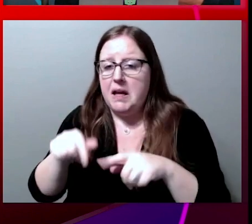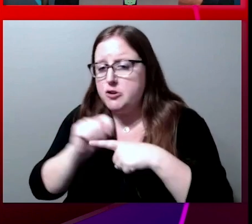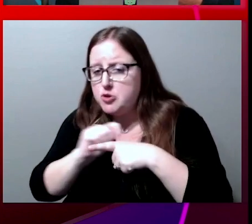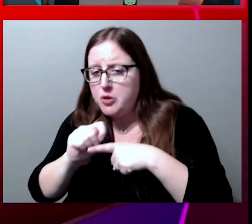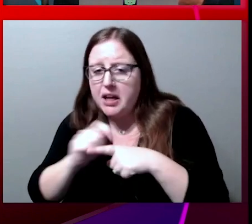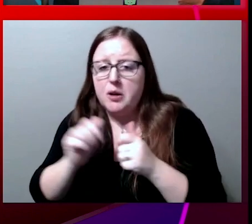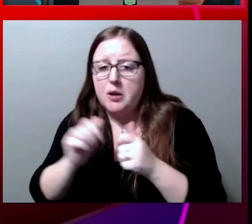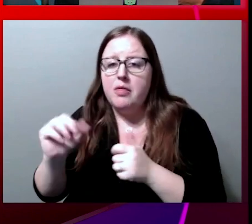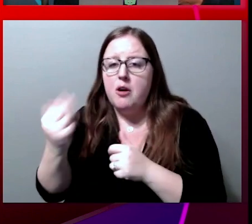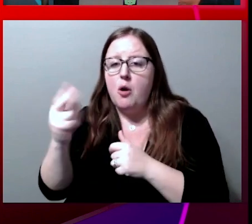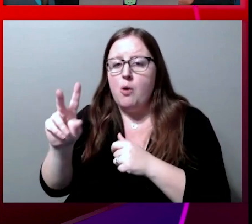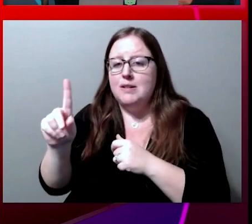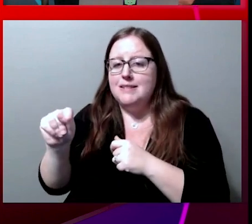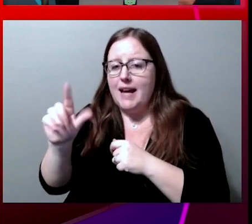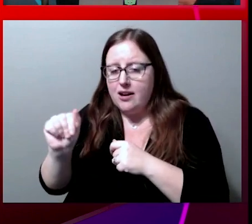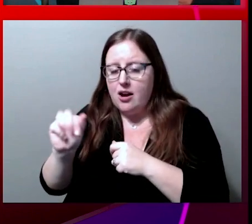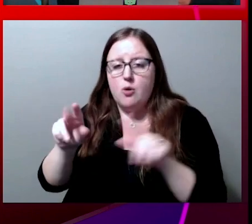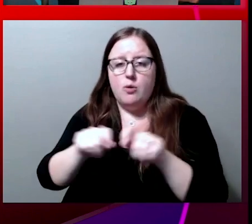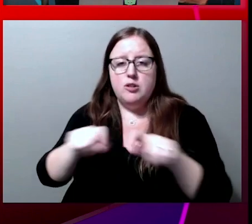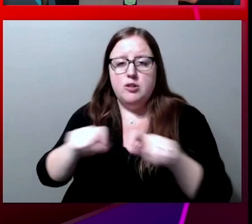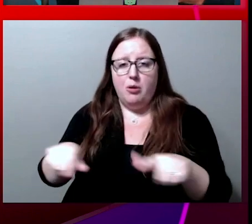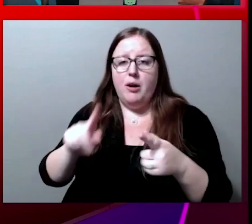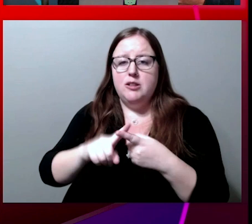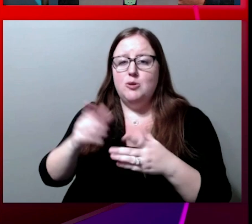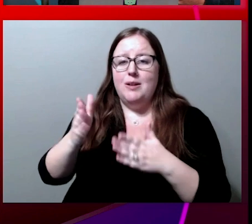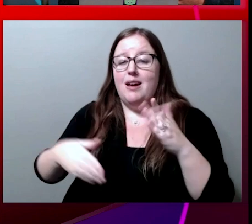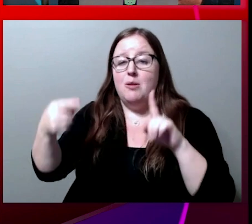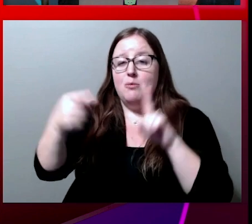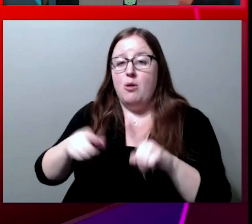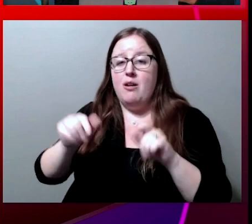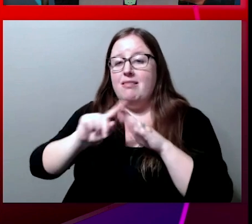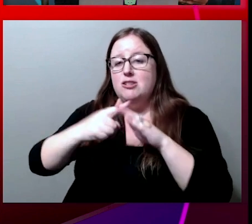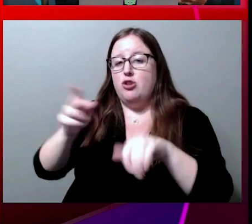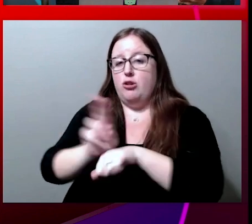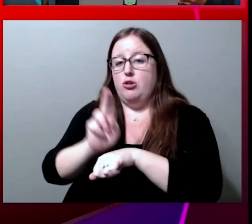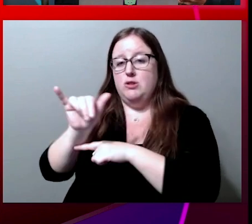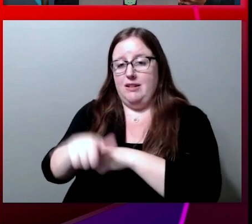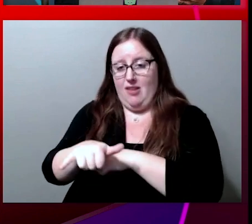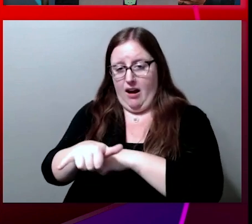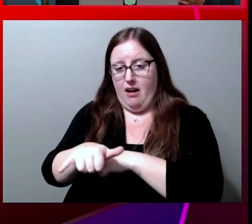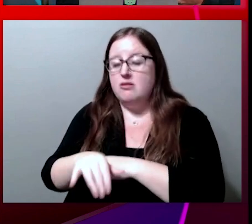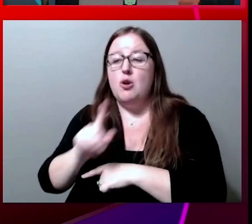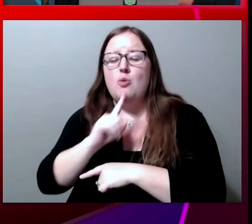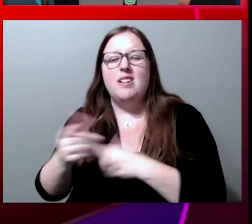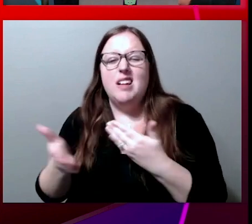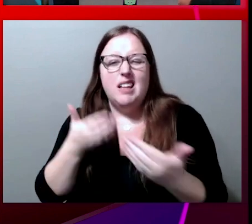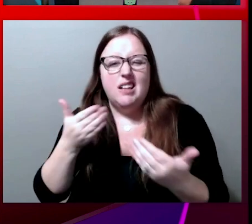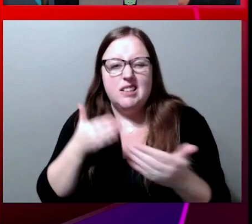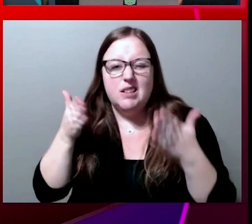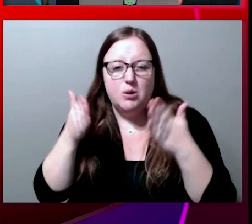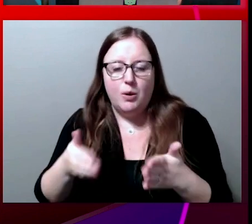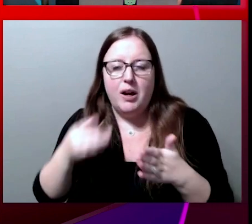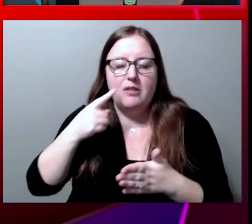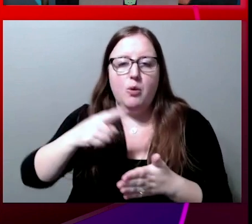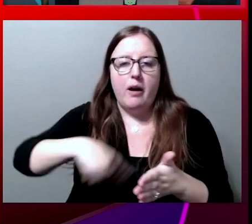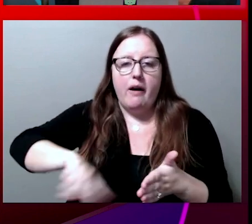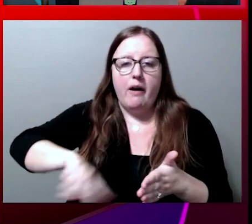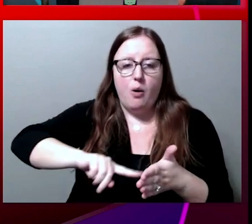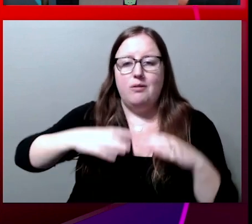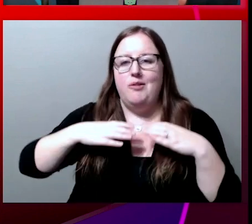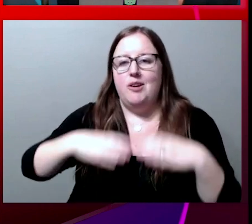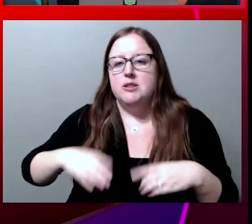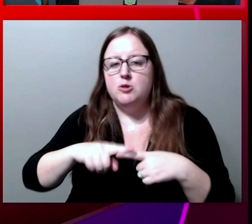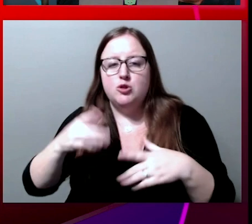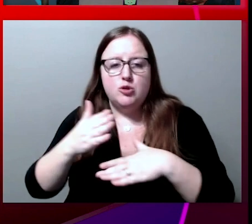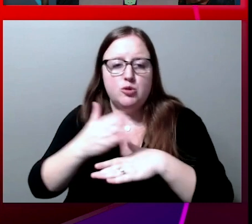own data or deploy into an endpoint so that they can start using this. This is really easy way for our customers to share